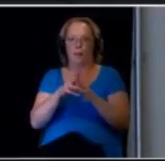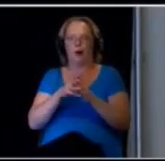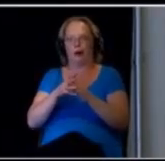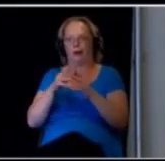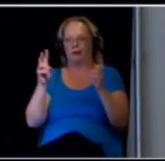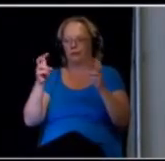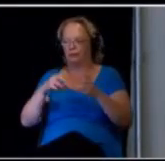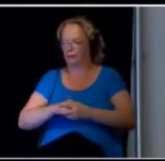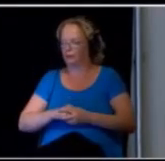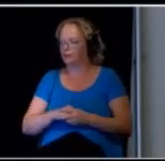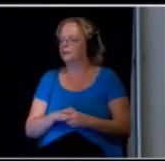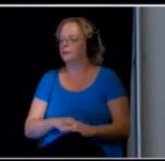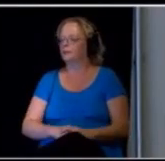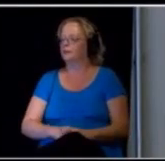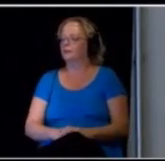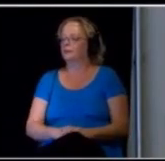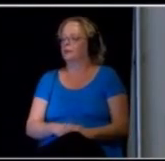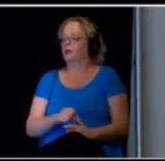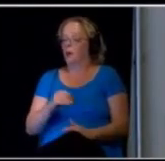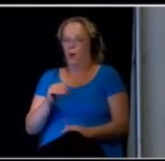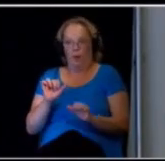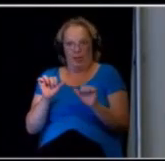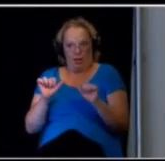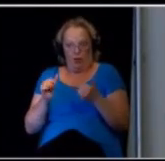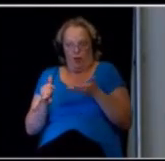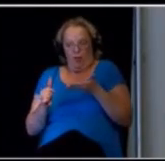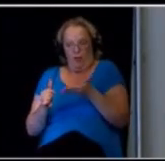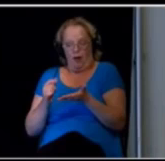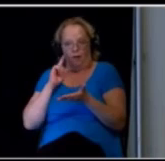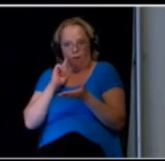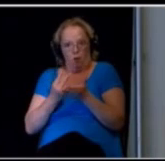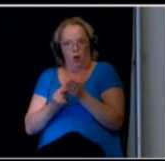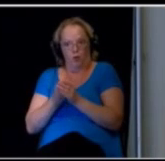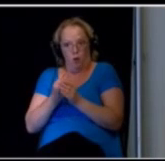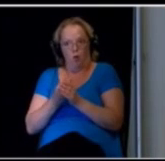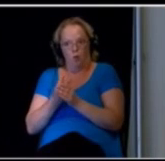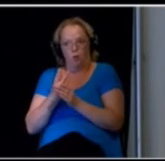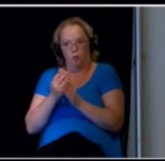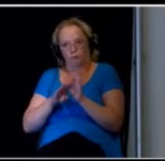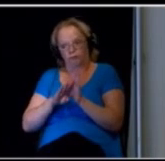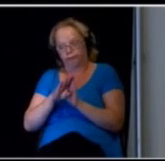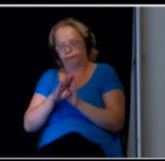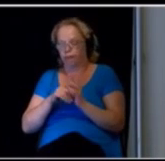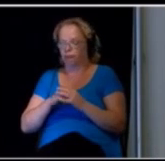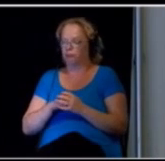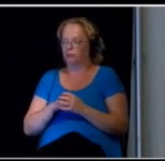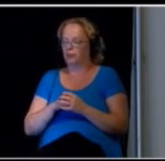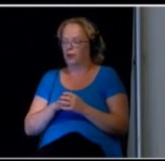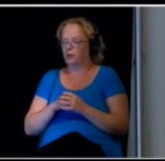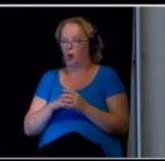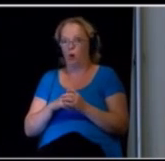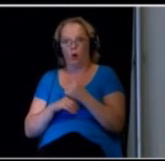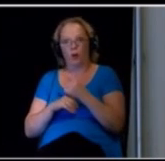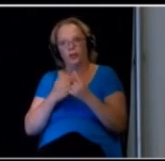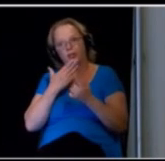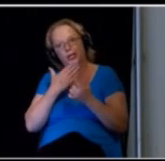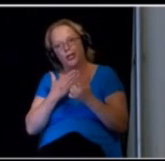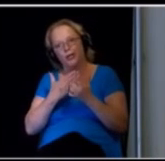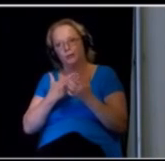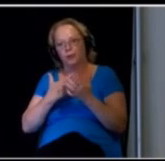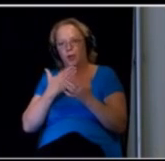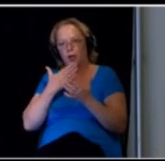So I think there's potential there to grow things. And yeah, so this is, I think, a good